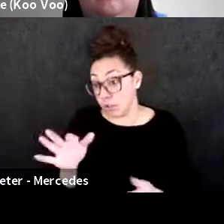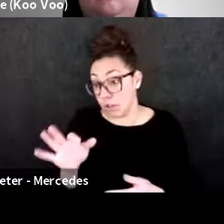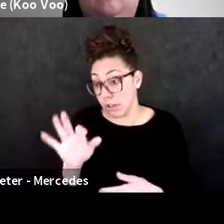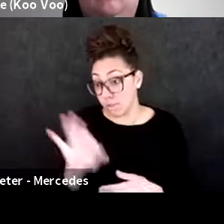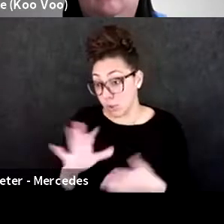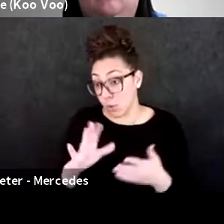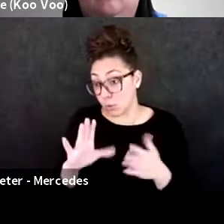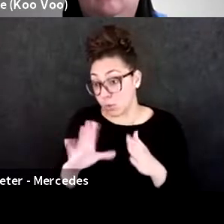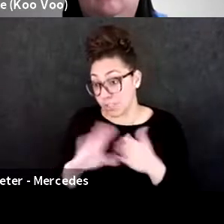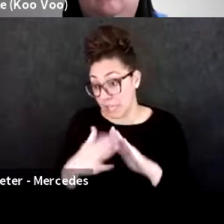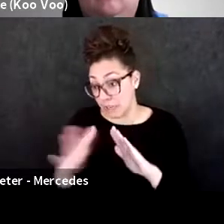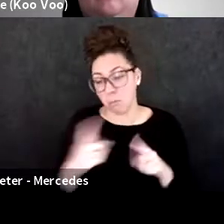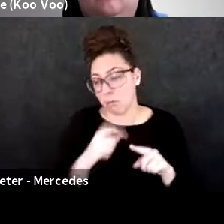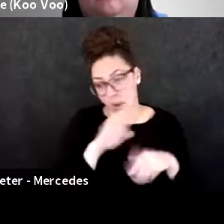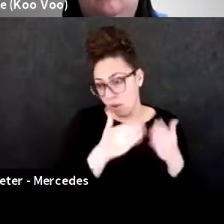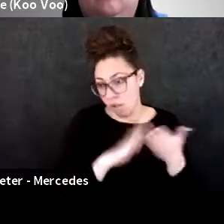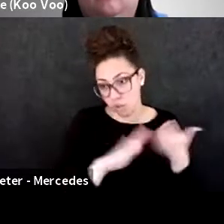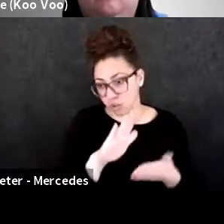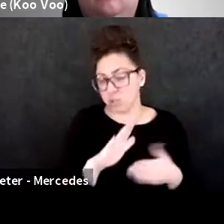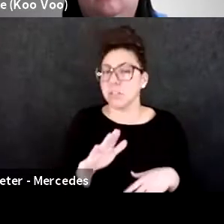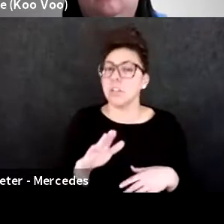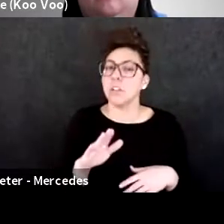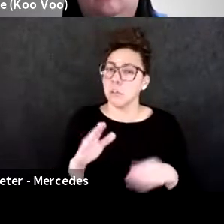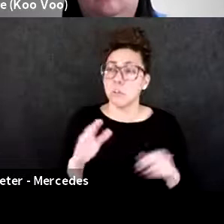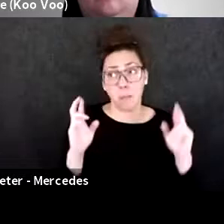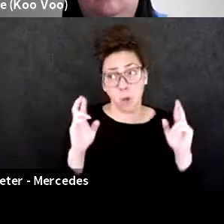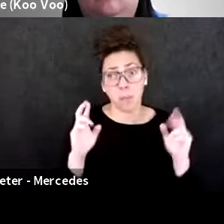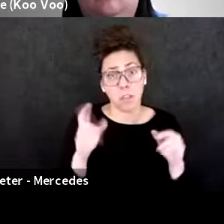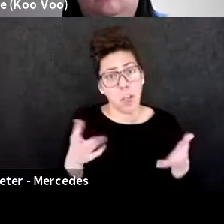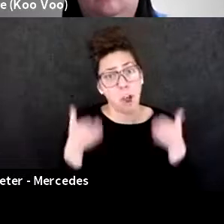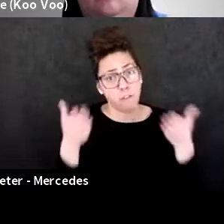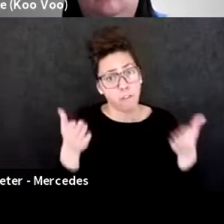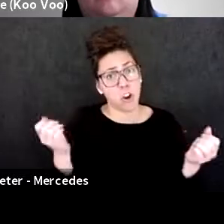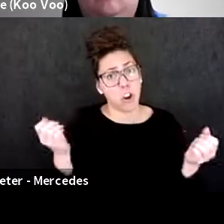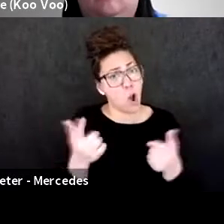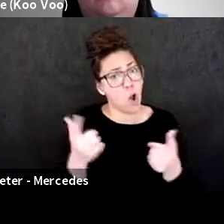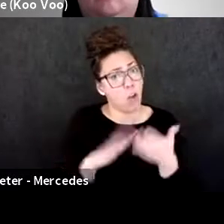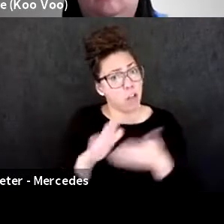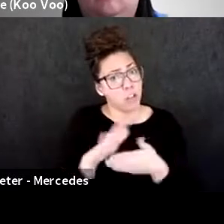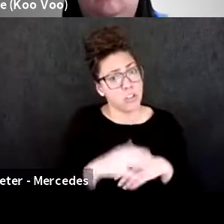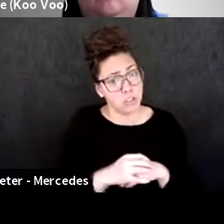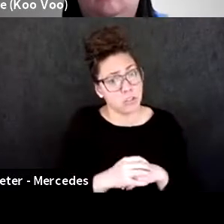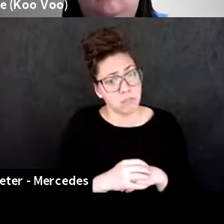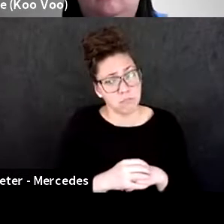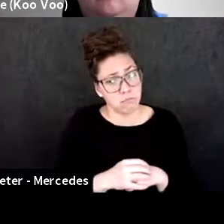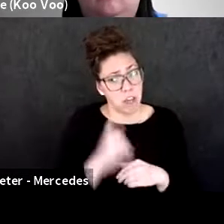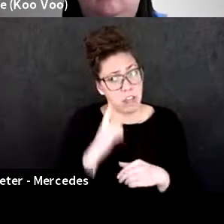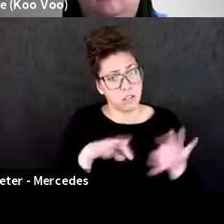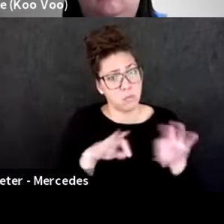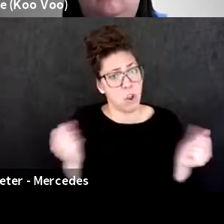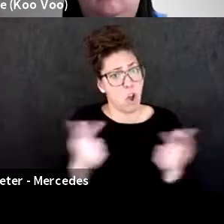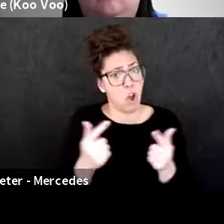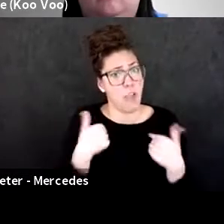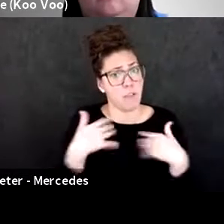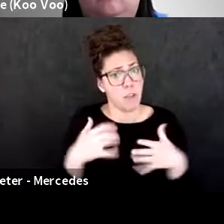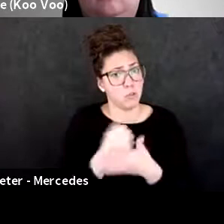do. Offering an Asian American studies at every one of our colleges, so our students had the opportunity and other students had the opportunity to take that class. I think